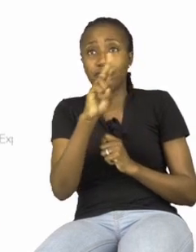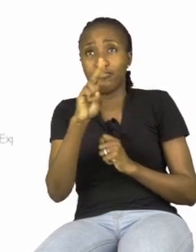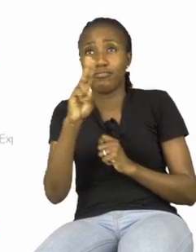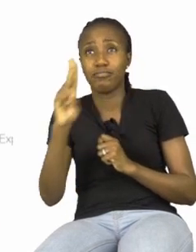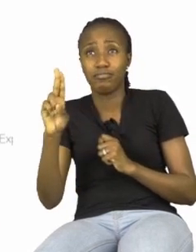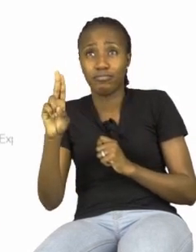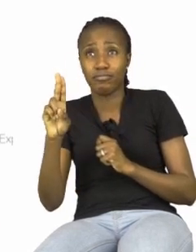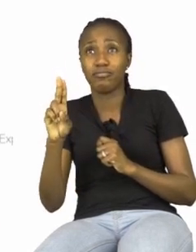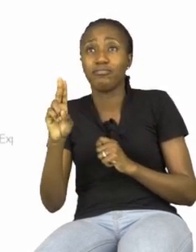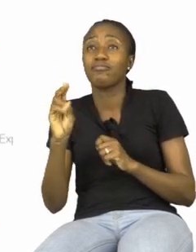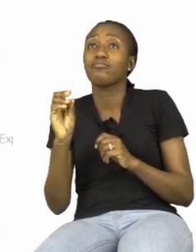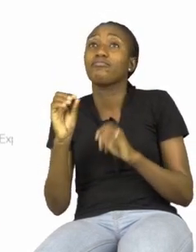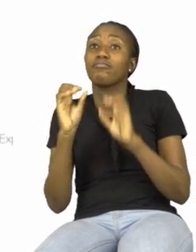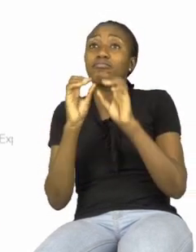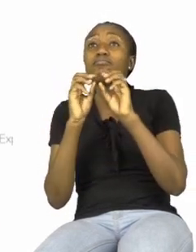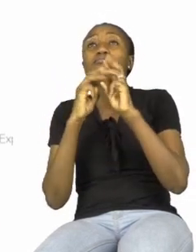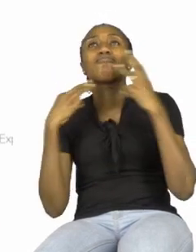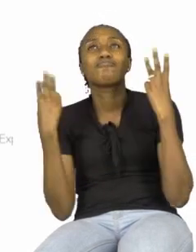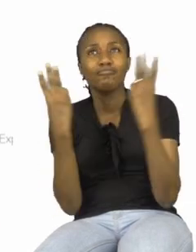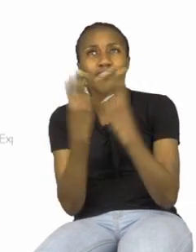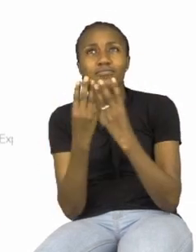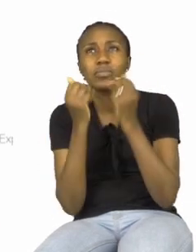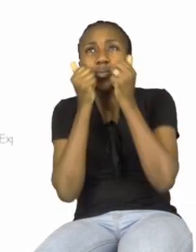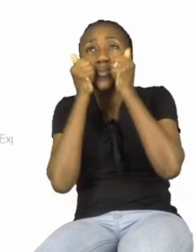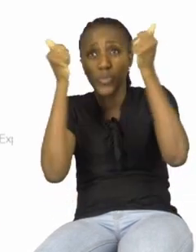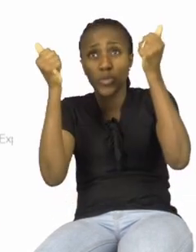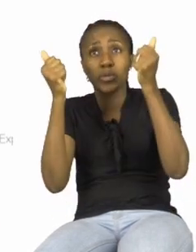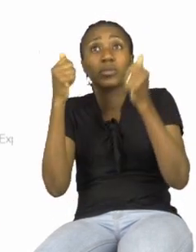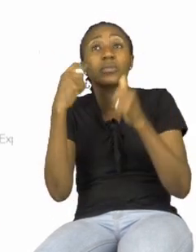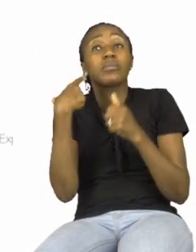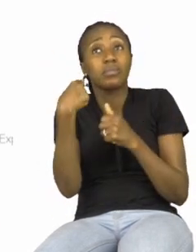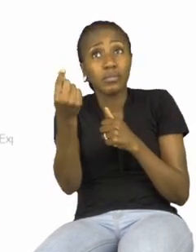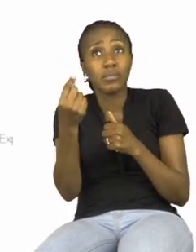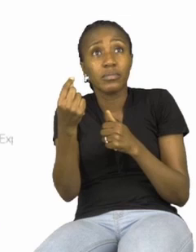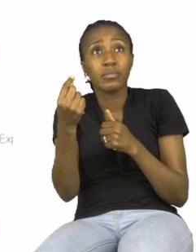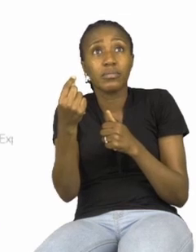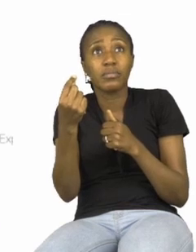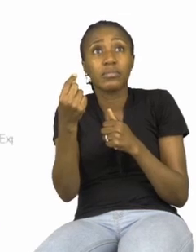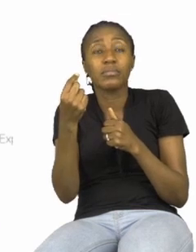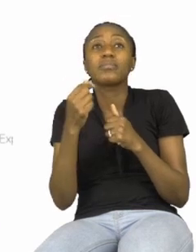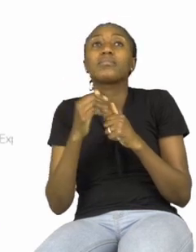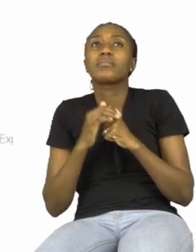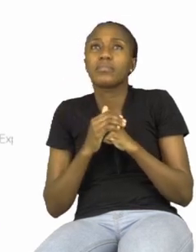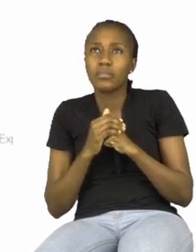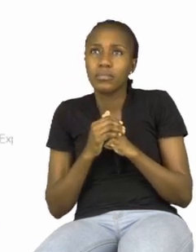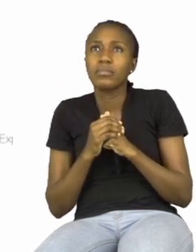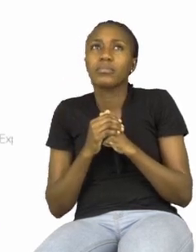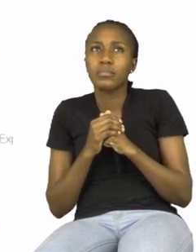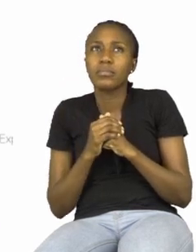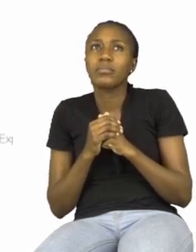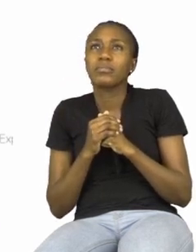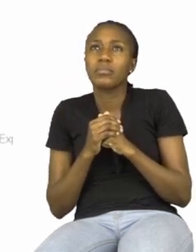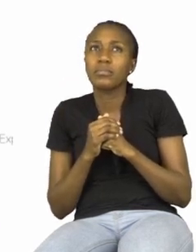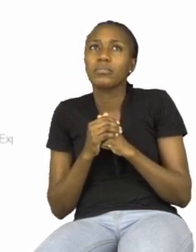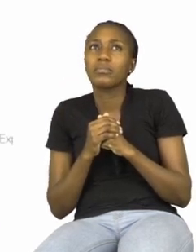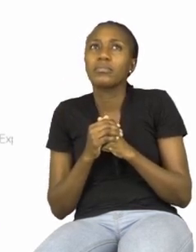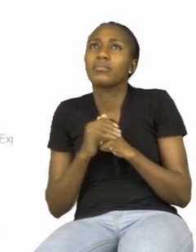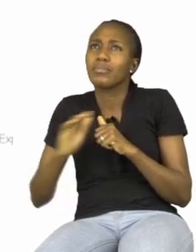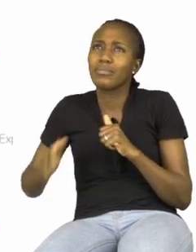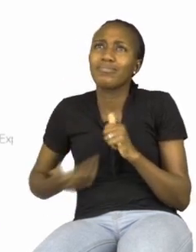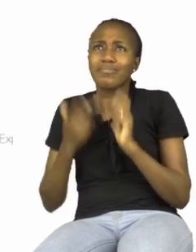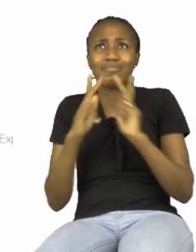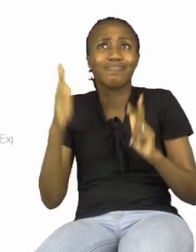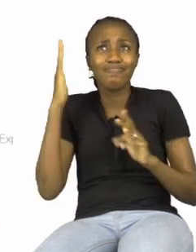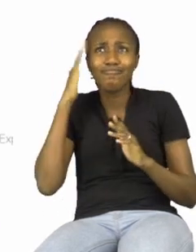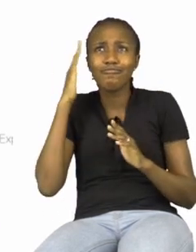all of our players' names and the fact that, I want Namibians to know who's Maggie Mengo. That's our national captain. I want people to know when the